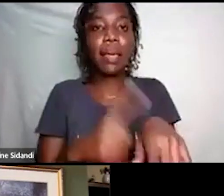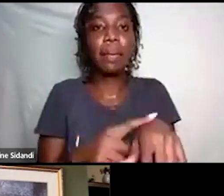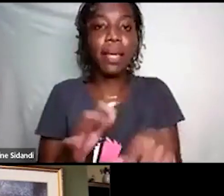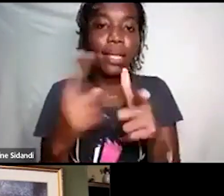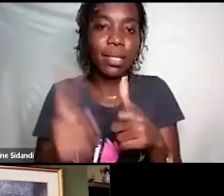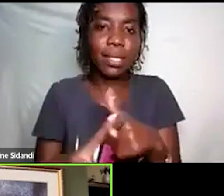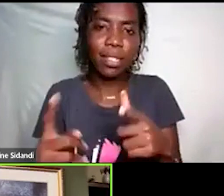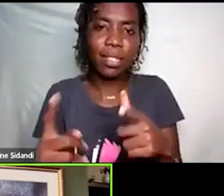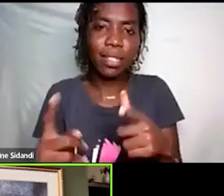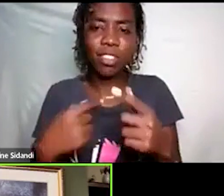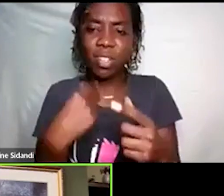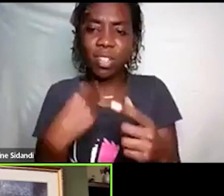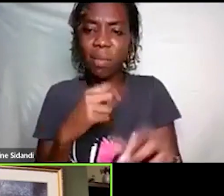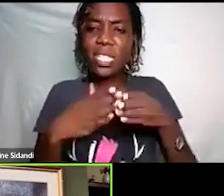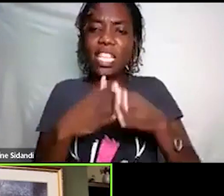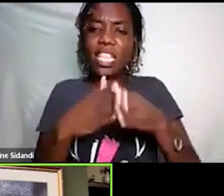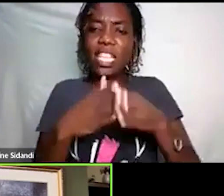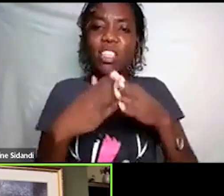sexual harassment.